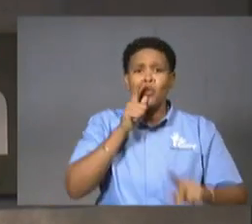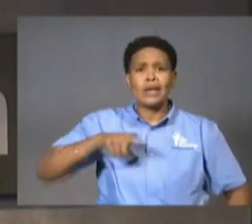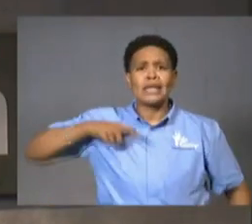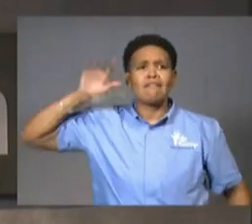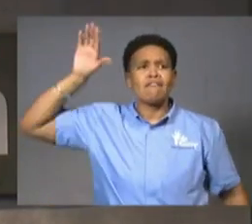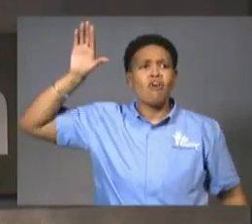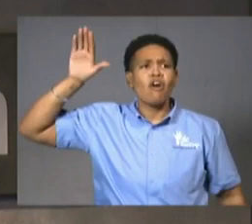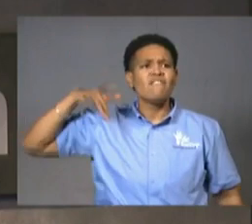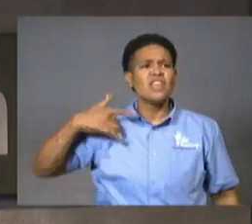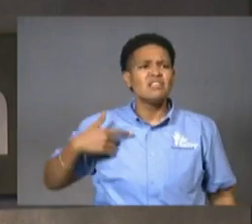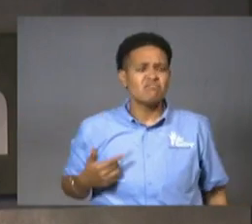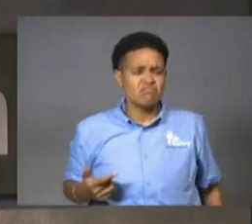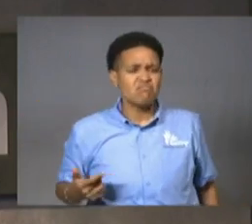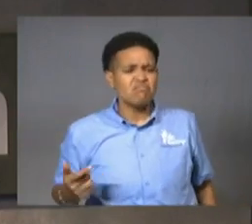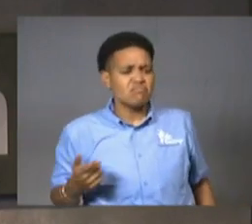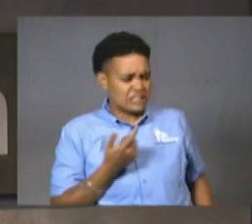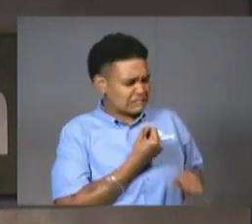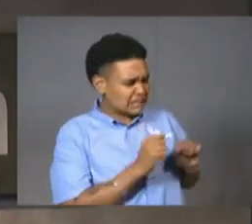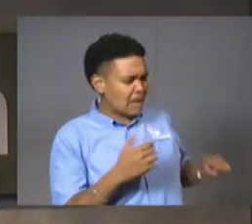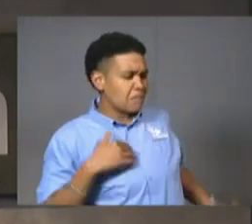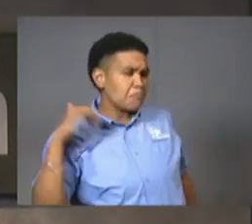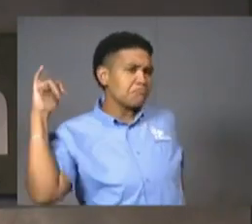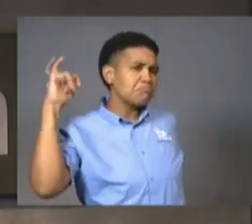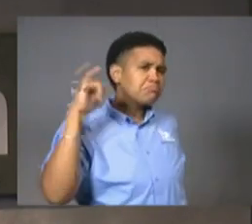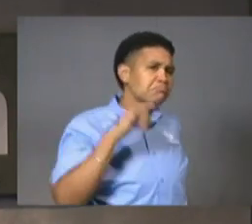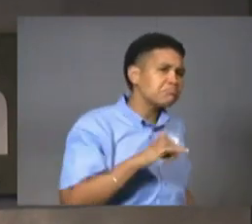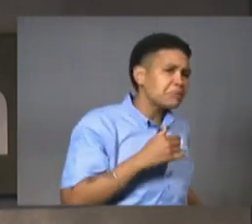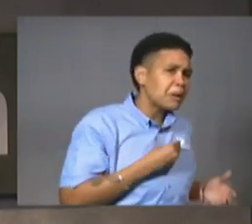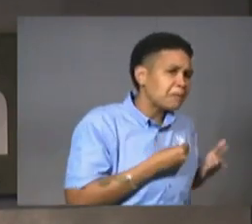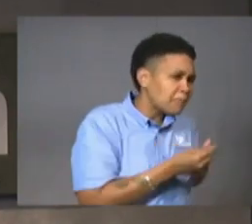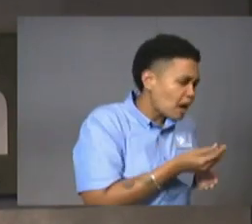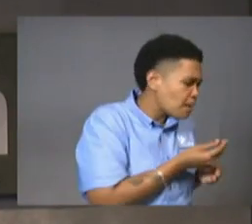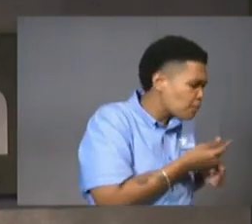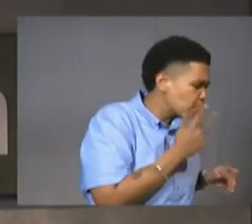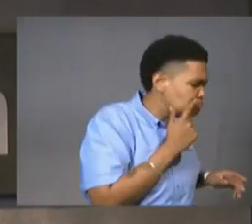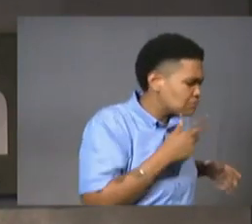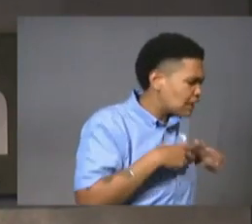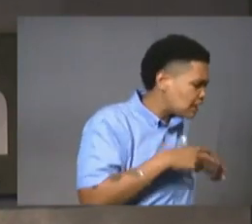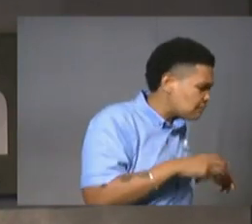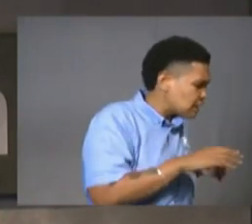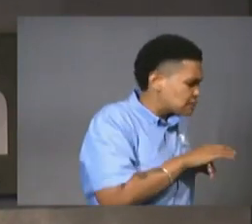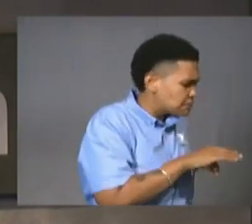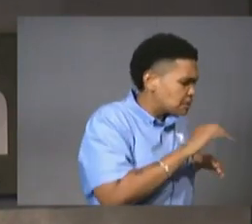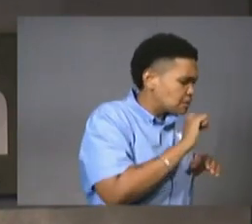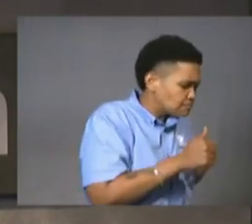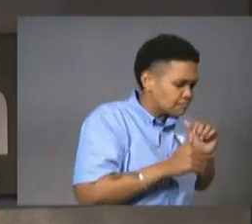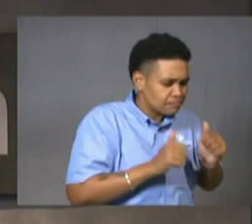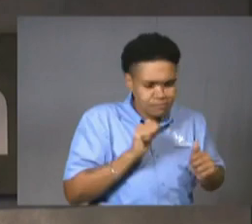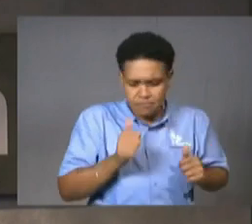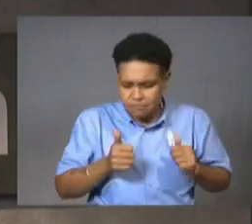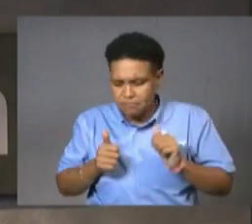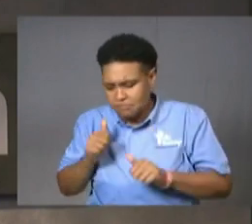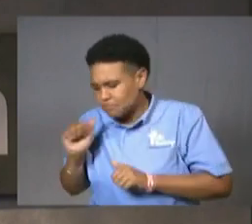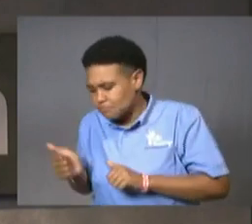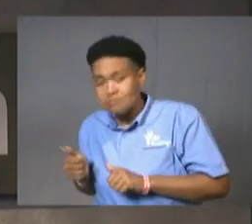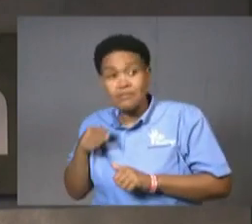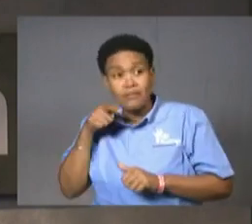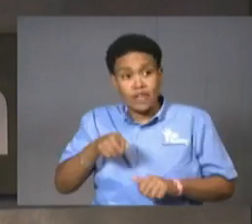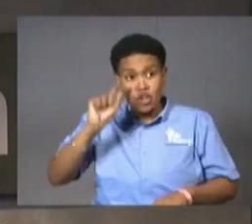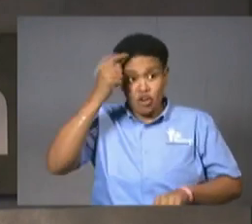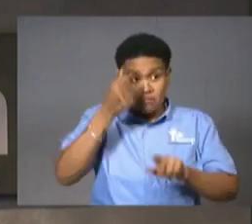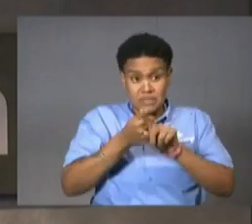comfortable to come back here, buy property, invest in businesses. This government has adopted an